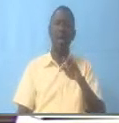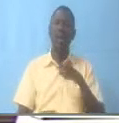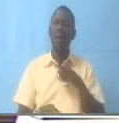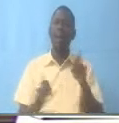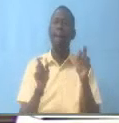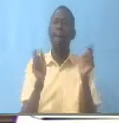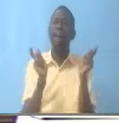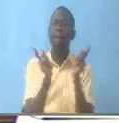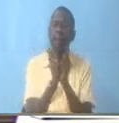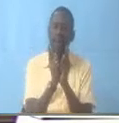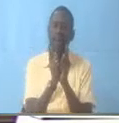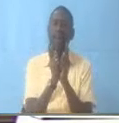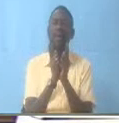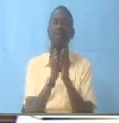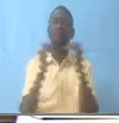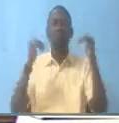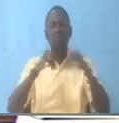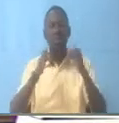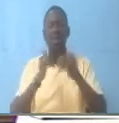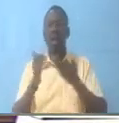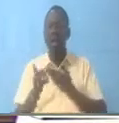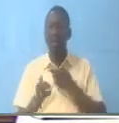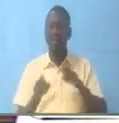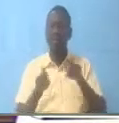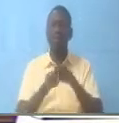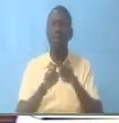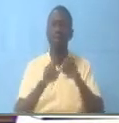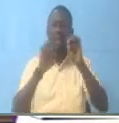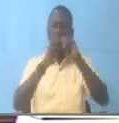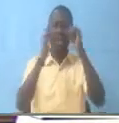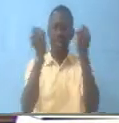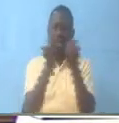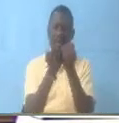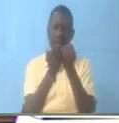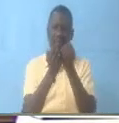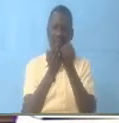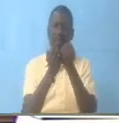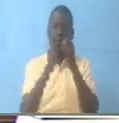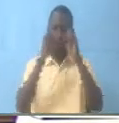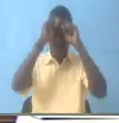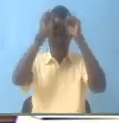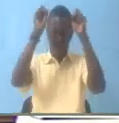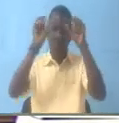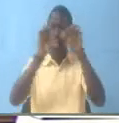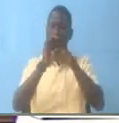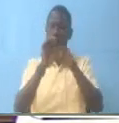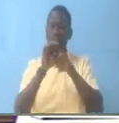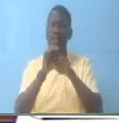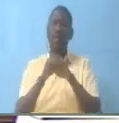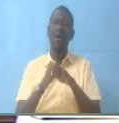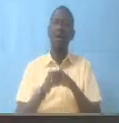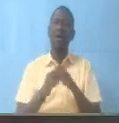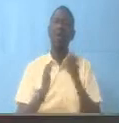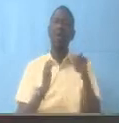the matter? Ndax di ñu mëna wax ndax amna ben jamono jo xamne amna lu xew be tax be lawyer yi wara tok ak ñi nga xamne ñoo njiti réew mi